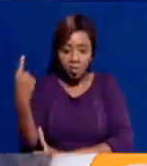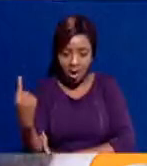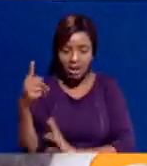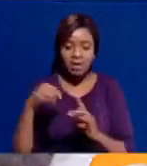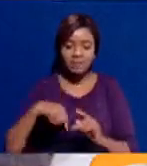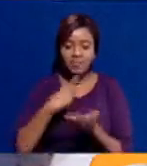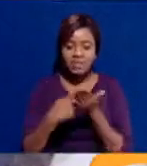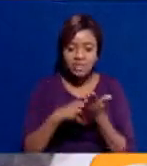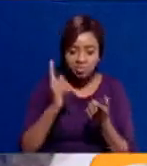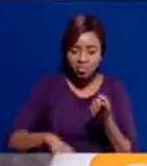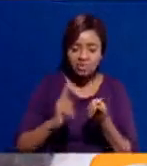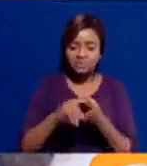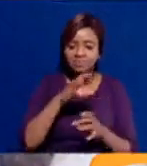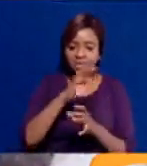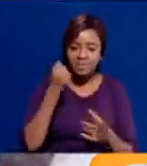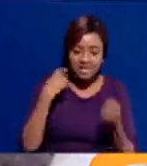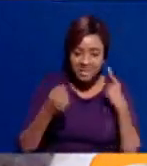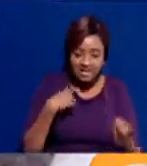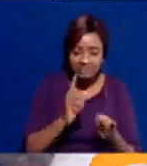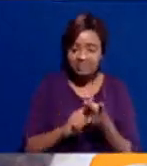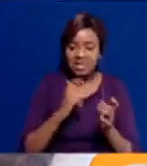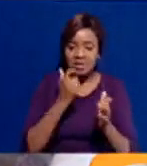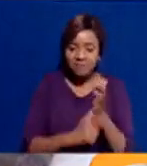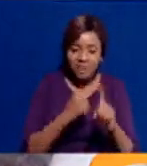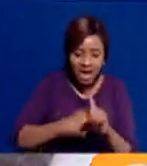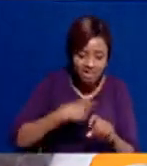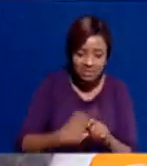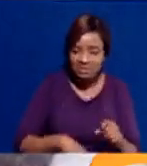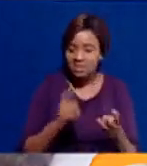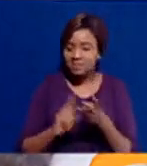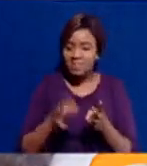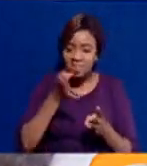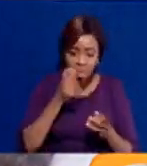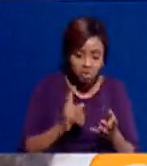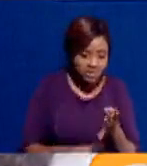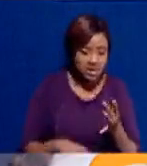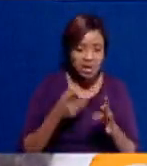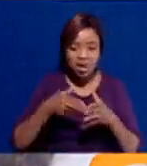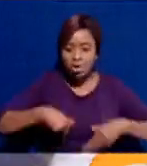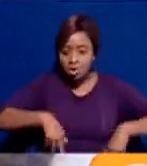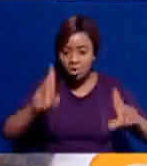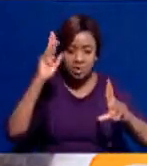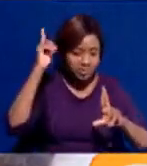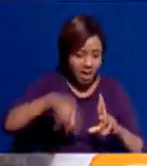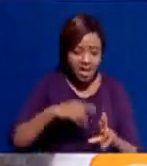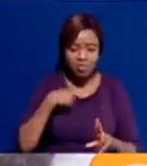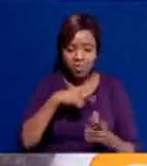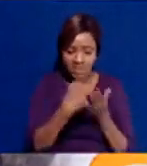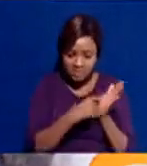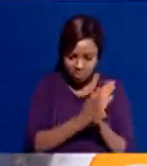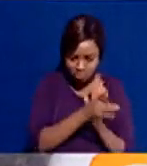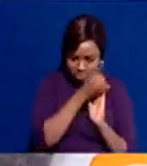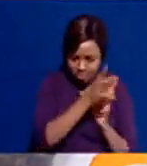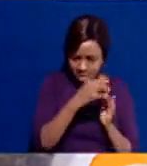kahawa, majani chai, maziwa, viazi, mambo ya maji, mambo ya barabara. Tuonge na huyu kiongozi